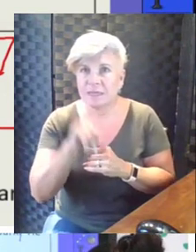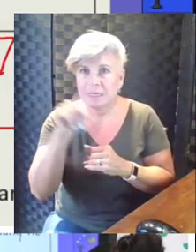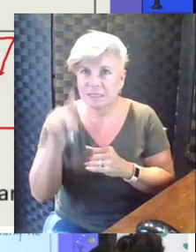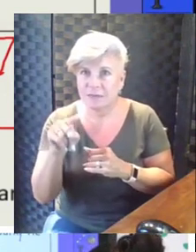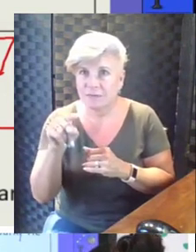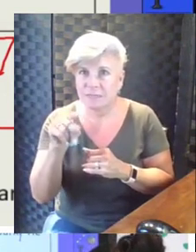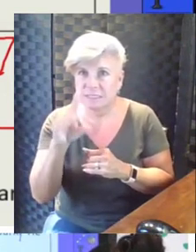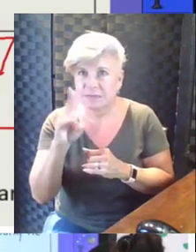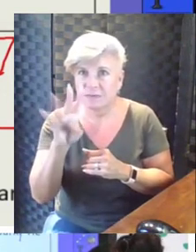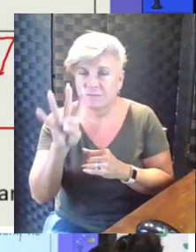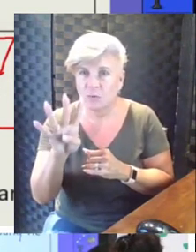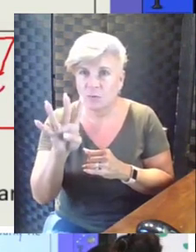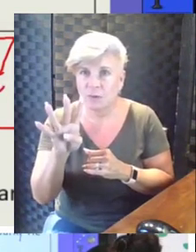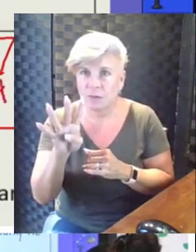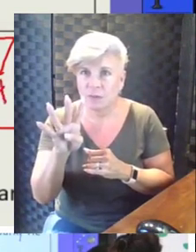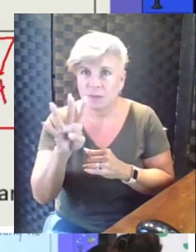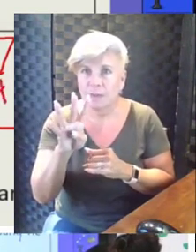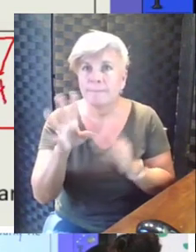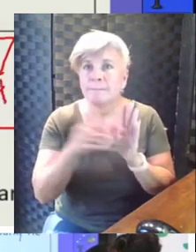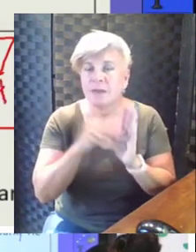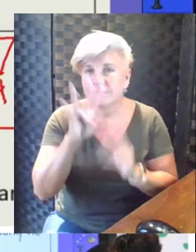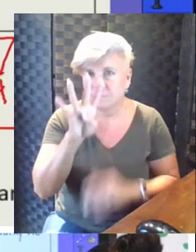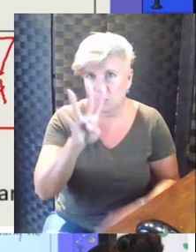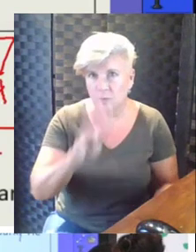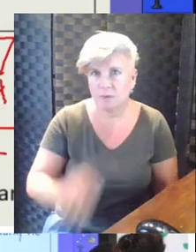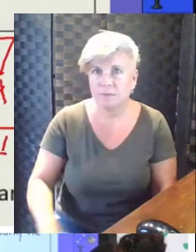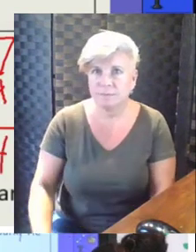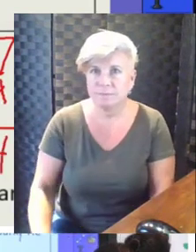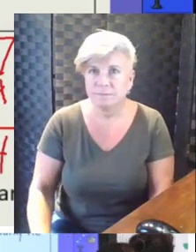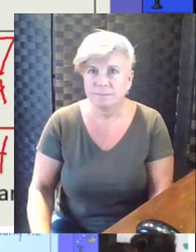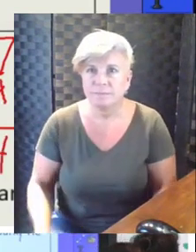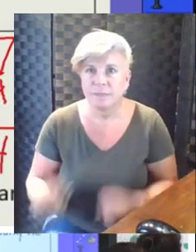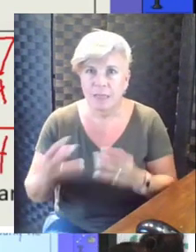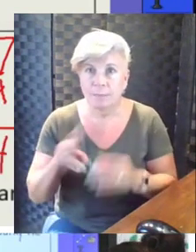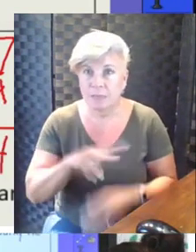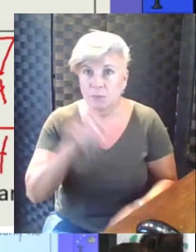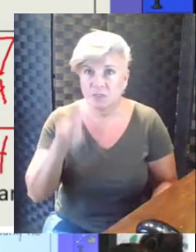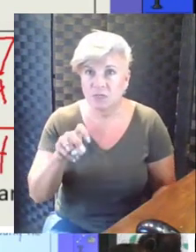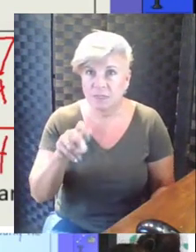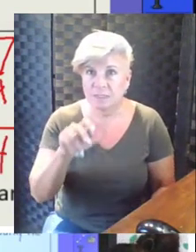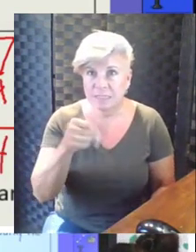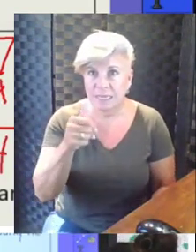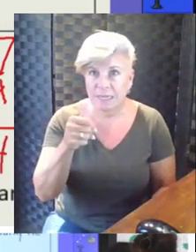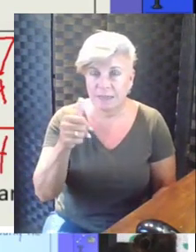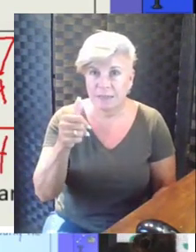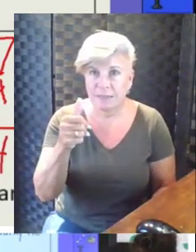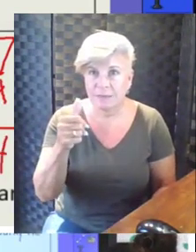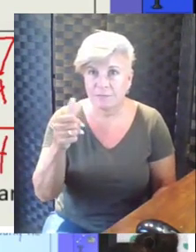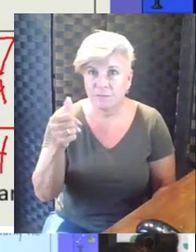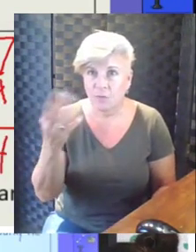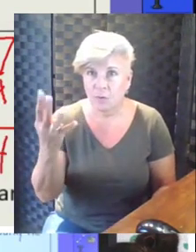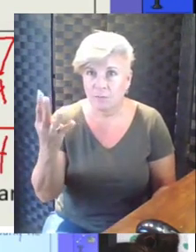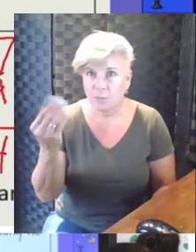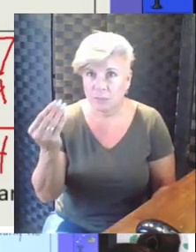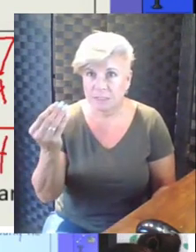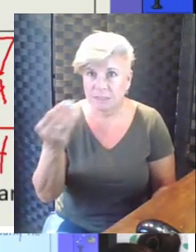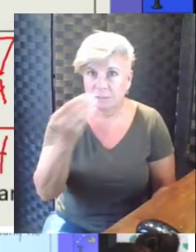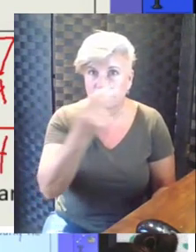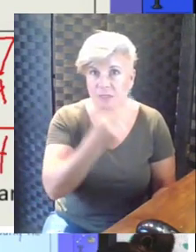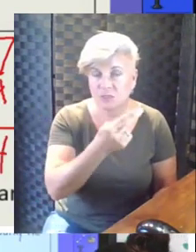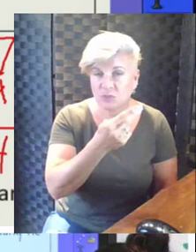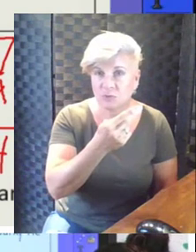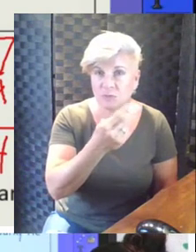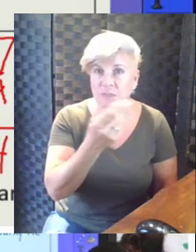and then 74 would be another jump of 4. How many did we jump? 10 plus 4 is